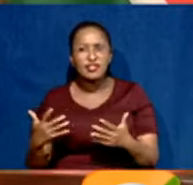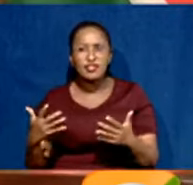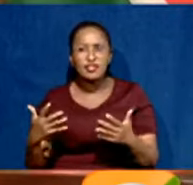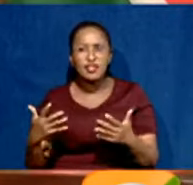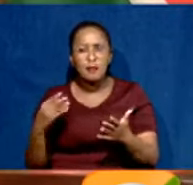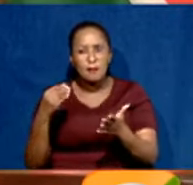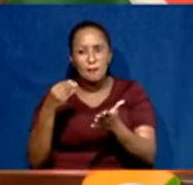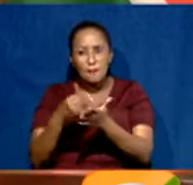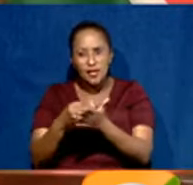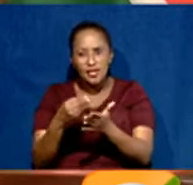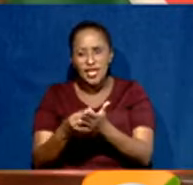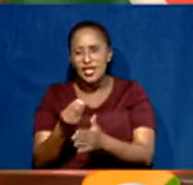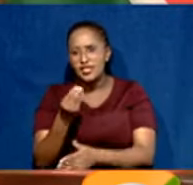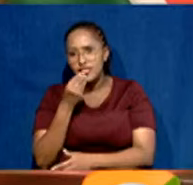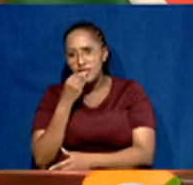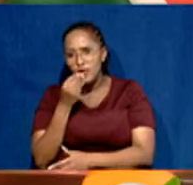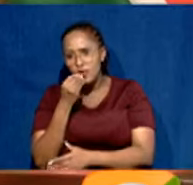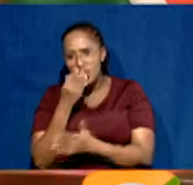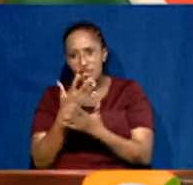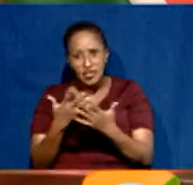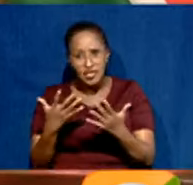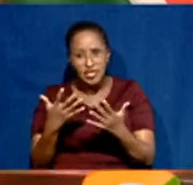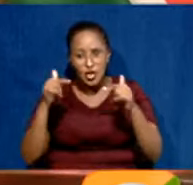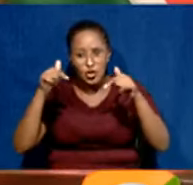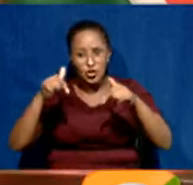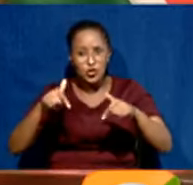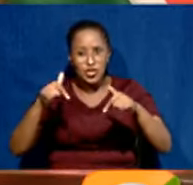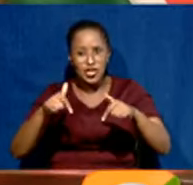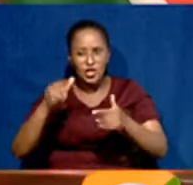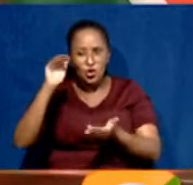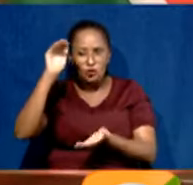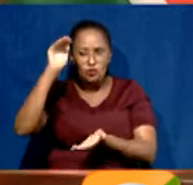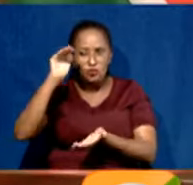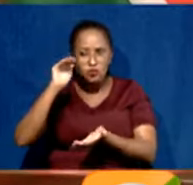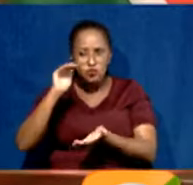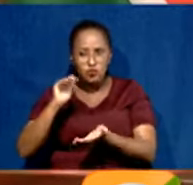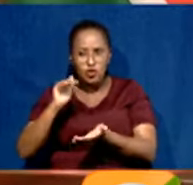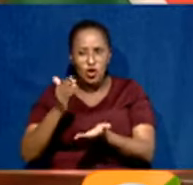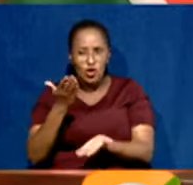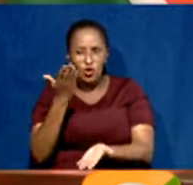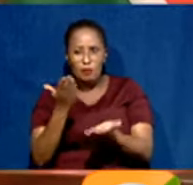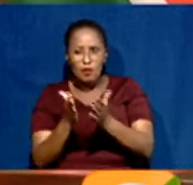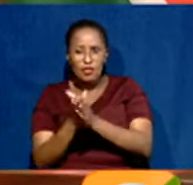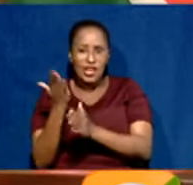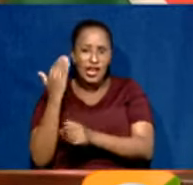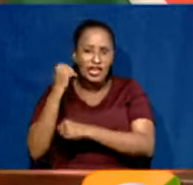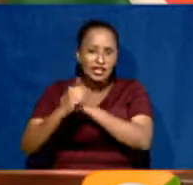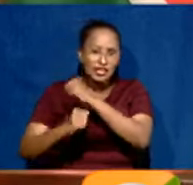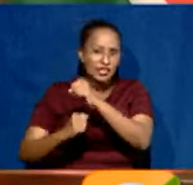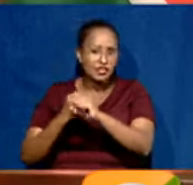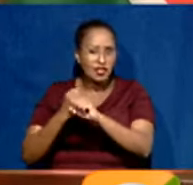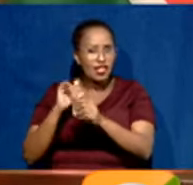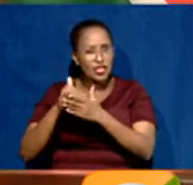The price of food items is today lower than it was a year ago. It is a